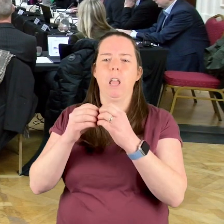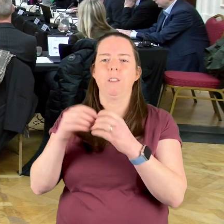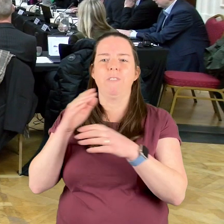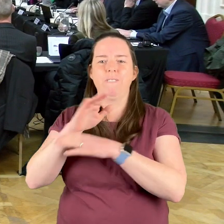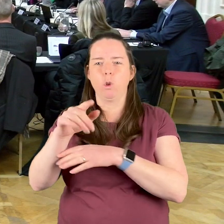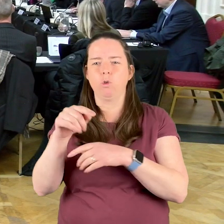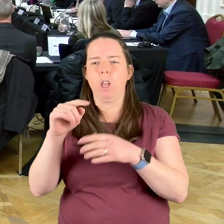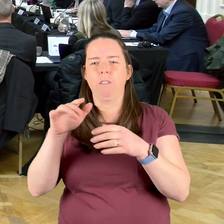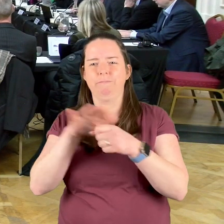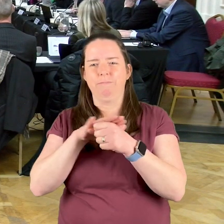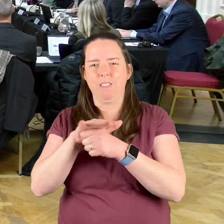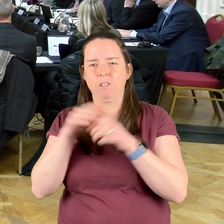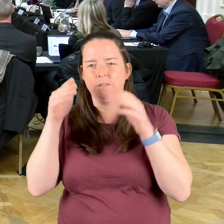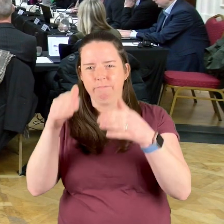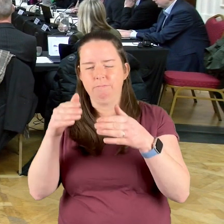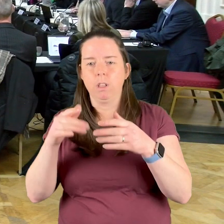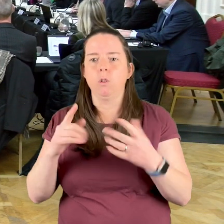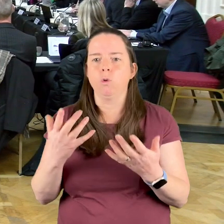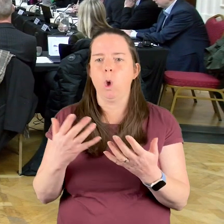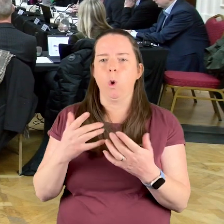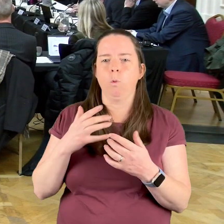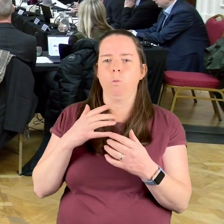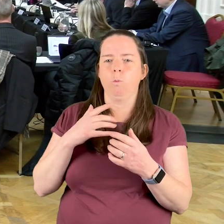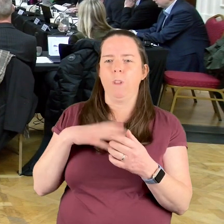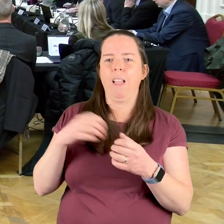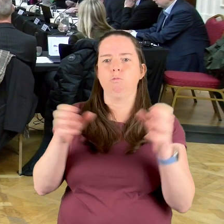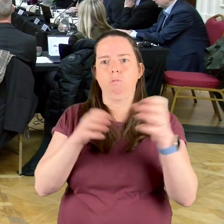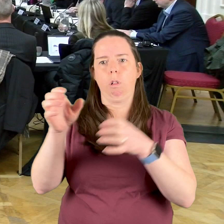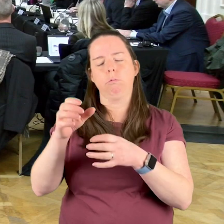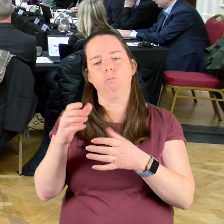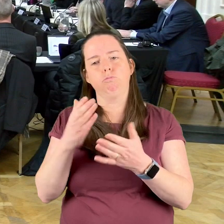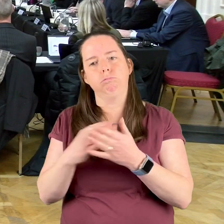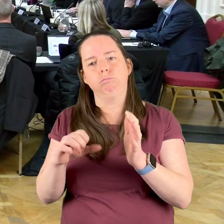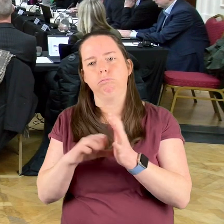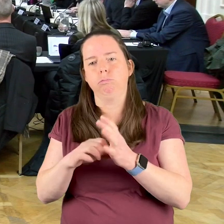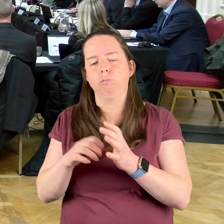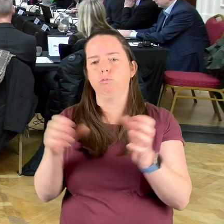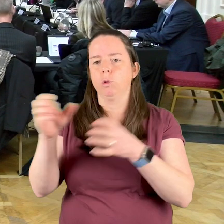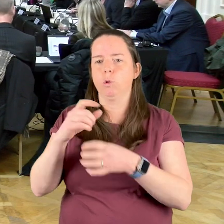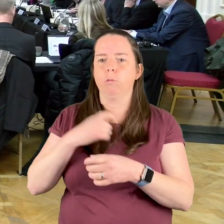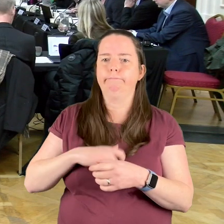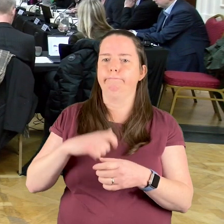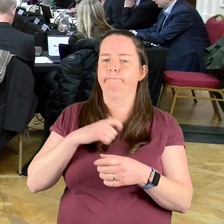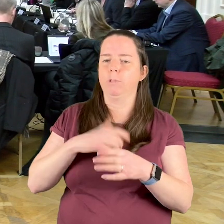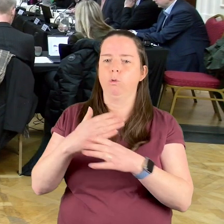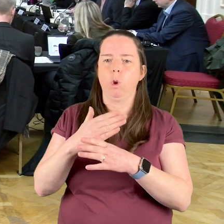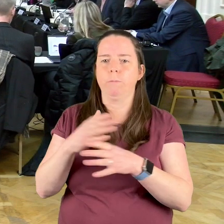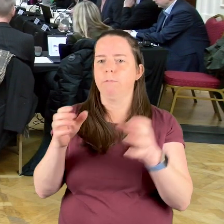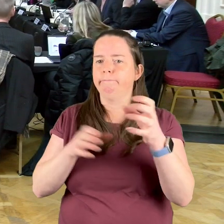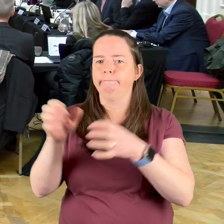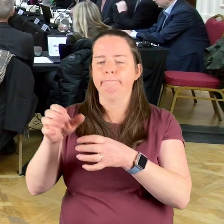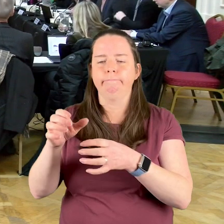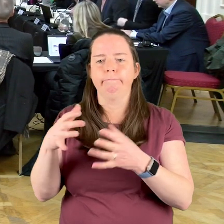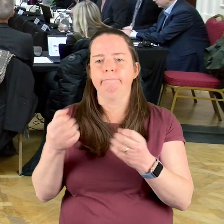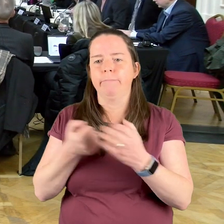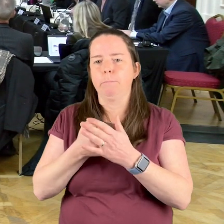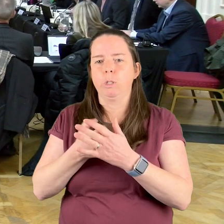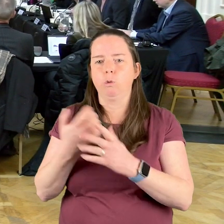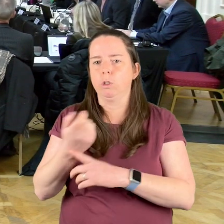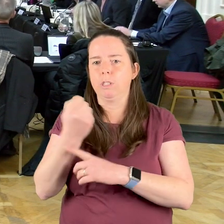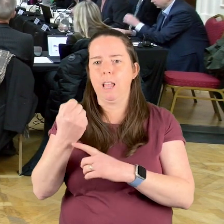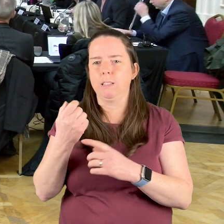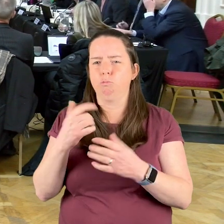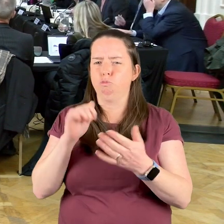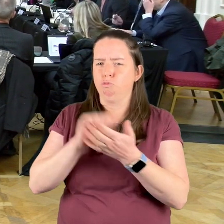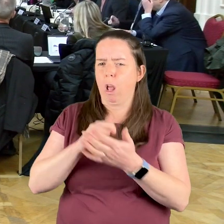of the future. And actually, if we know that we've got roles that are incredibly difficult to recruit to and actually we have limited success,